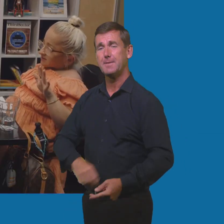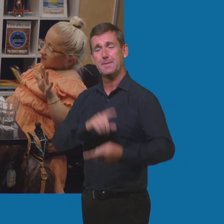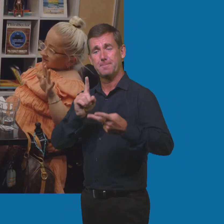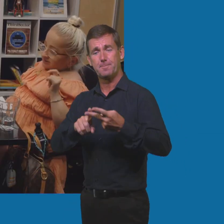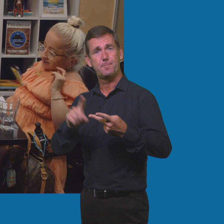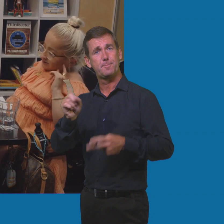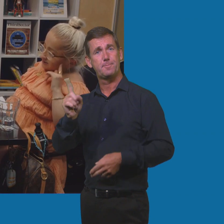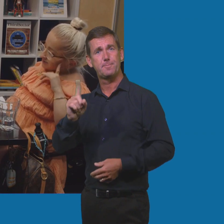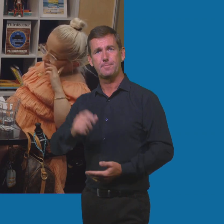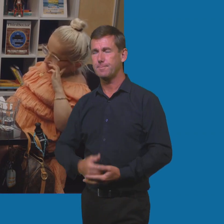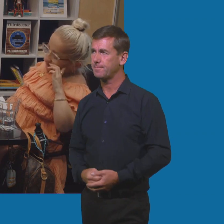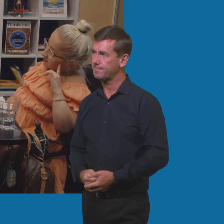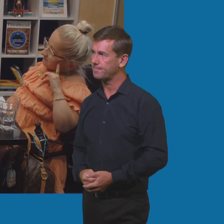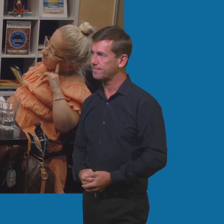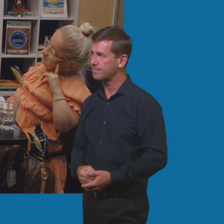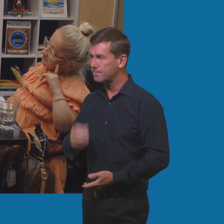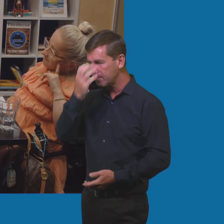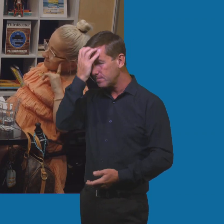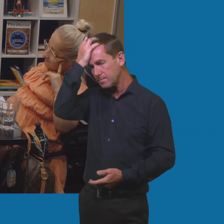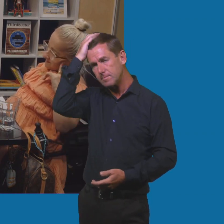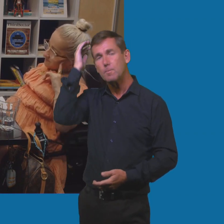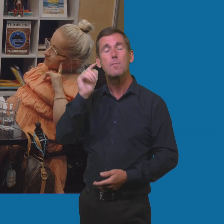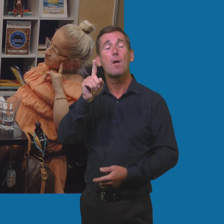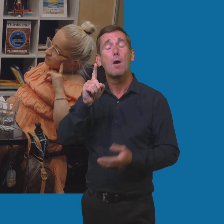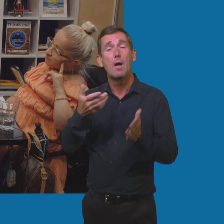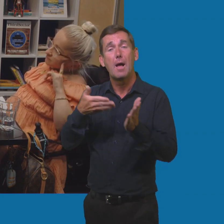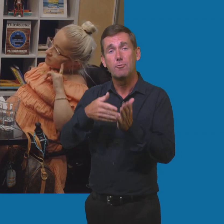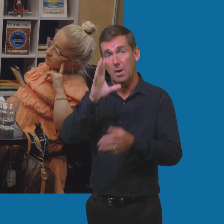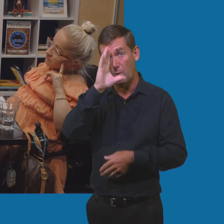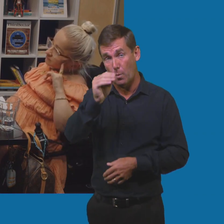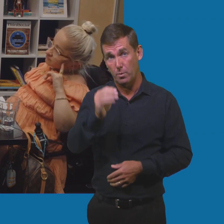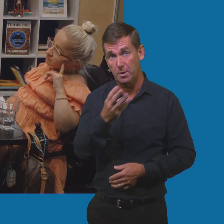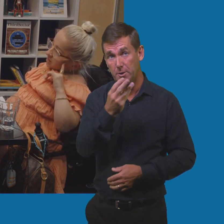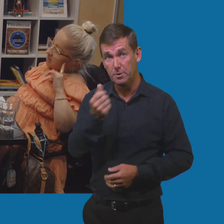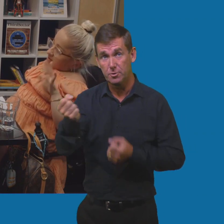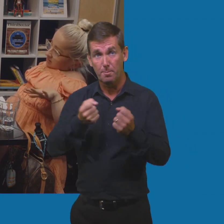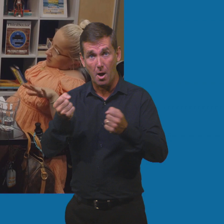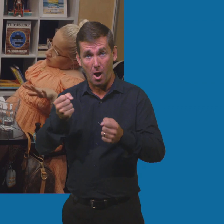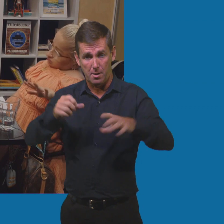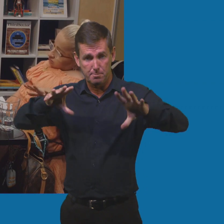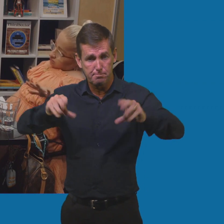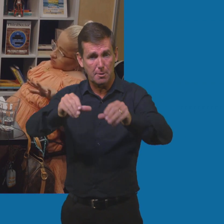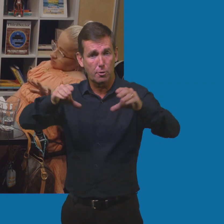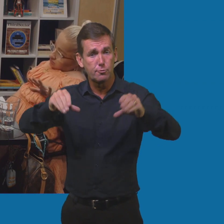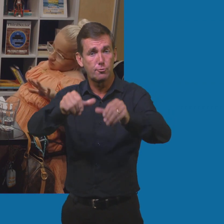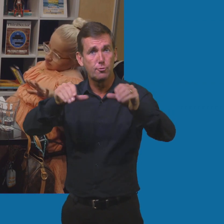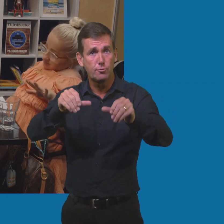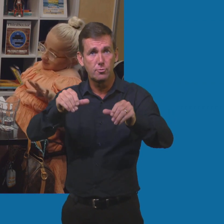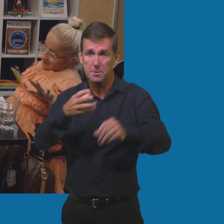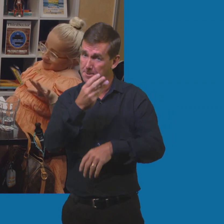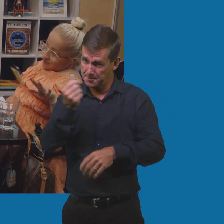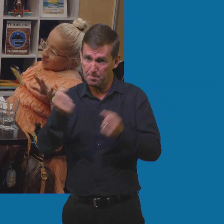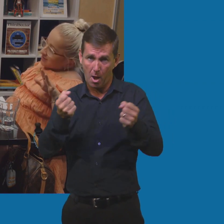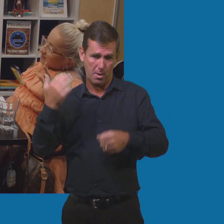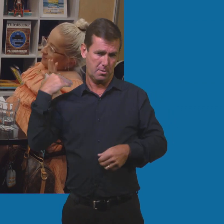Fantastic. And I'll tell you what, and there's a final bit to that, although this is a little bit rarer. There are some cars in which you can get massage seats. If you're feeling particularly bougie, you